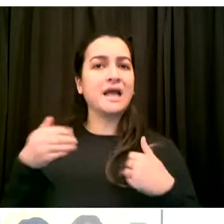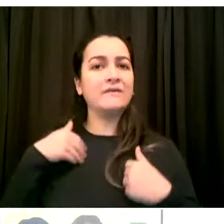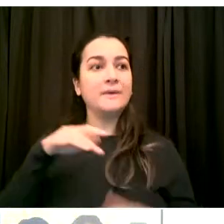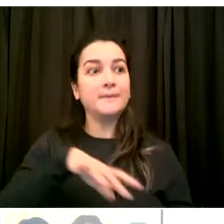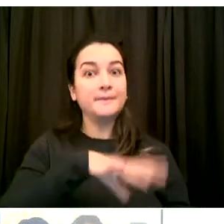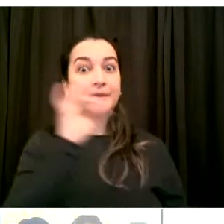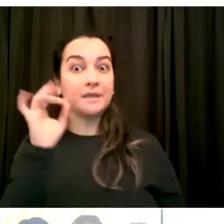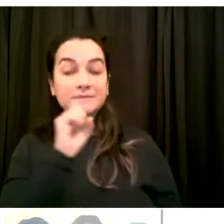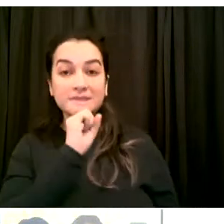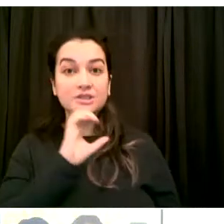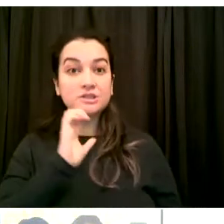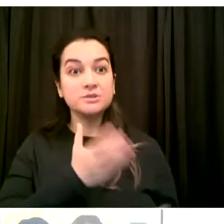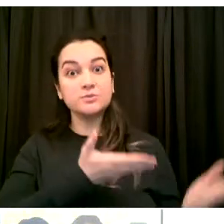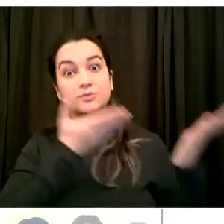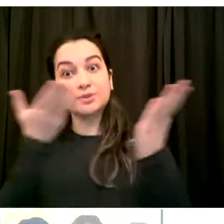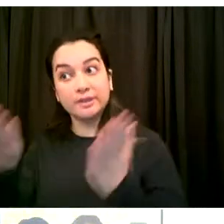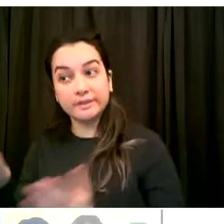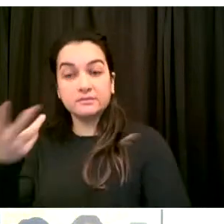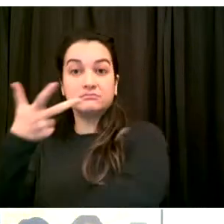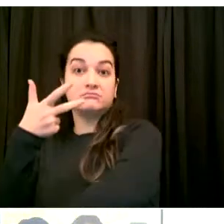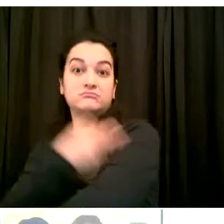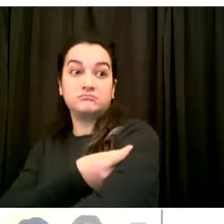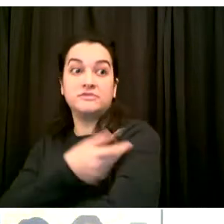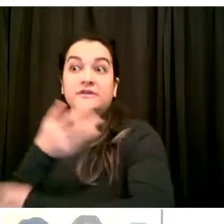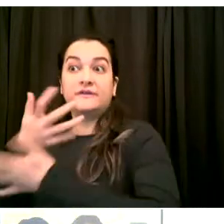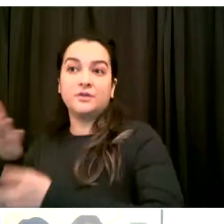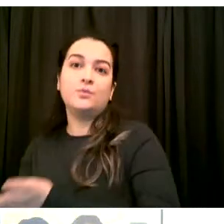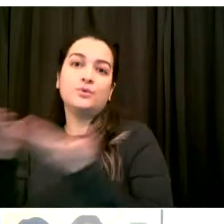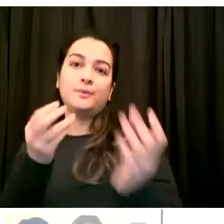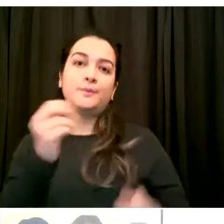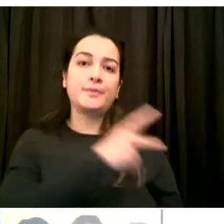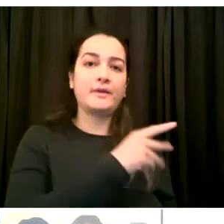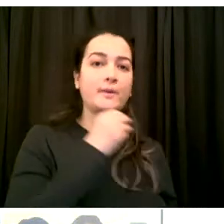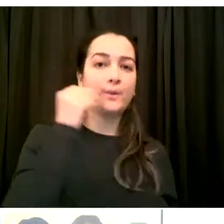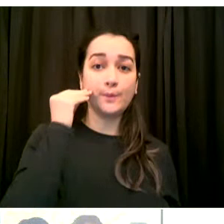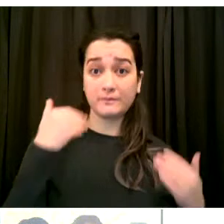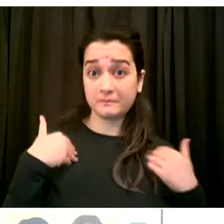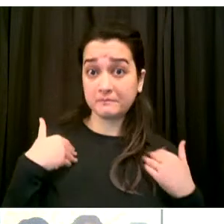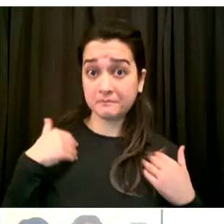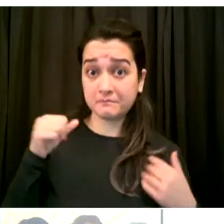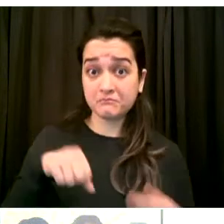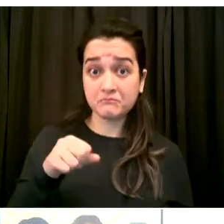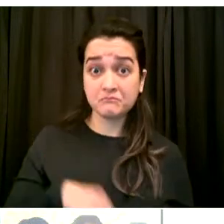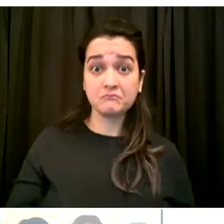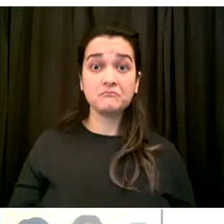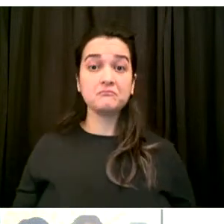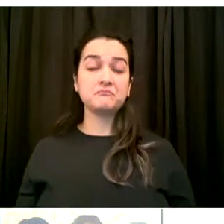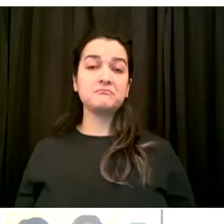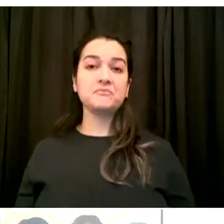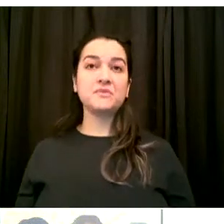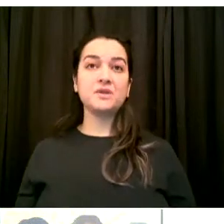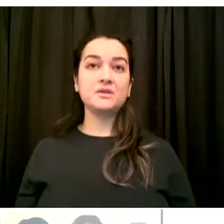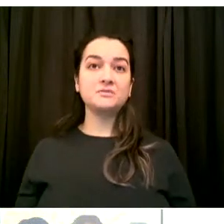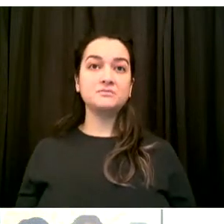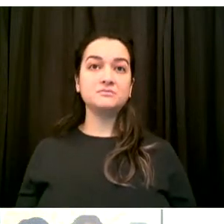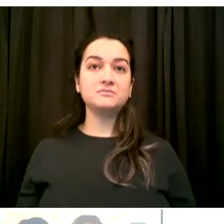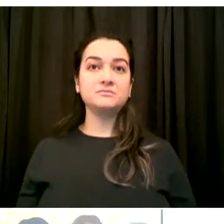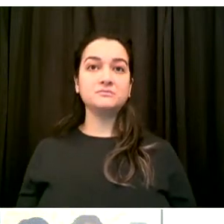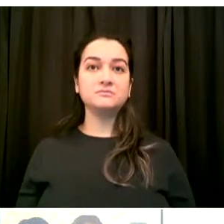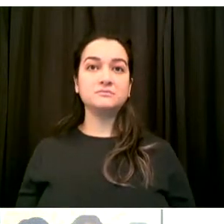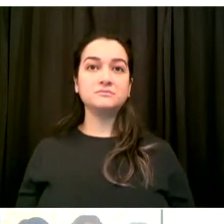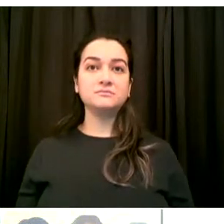this idea of meeting patients where they are. And that involves increasing access,